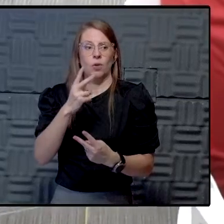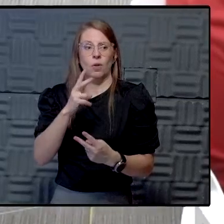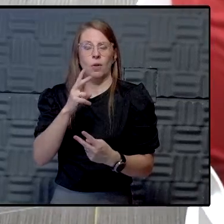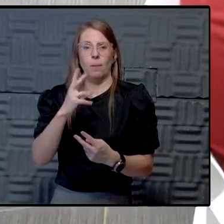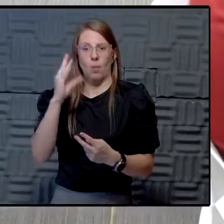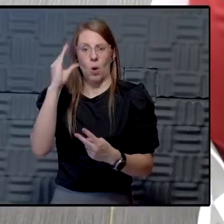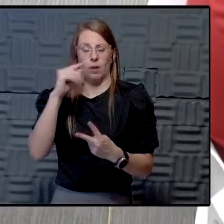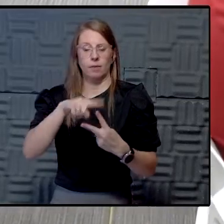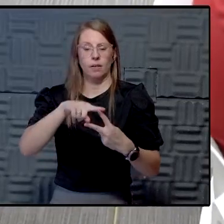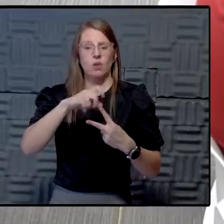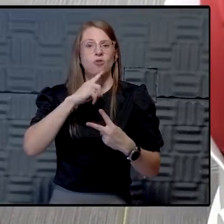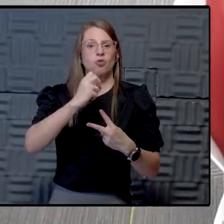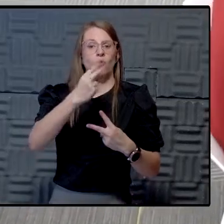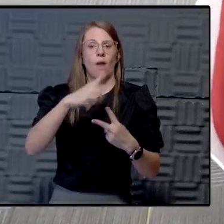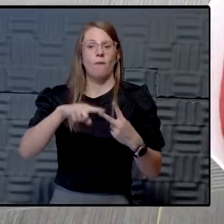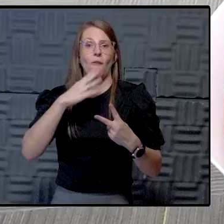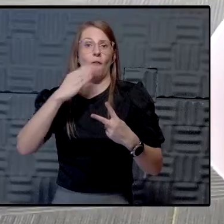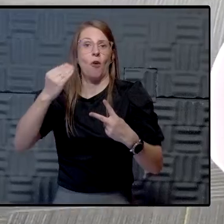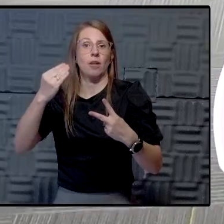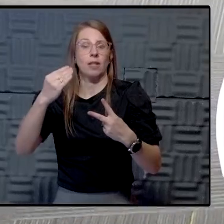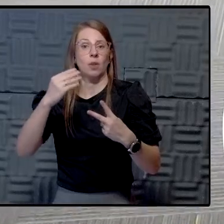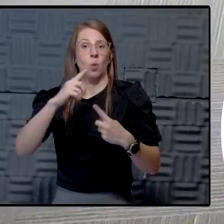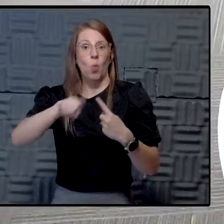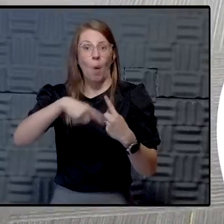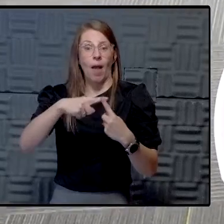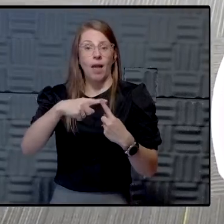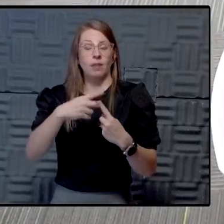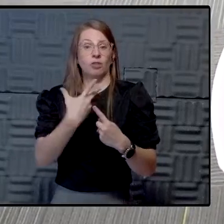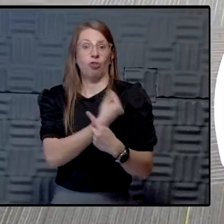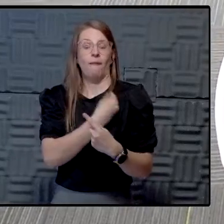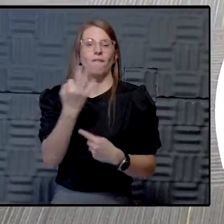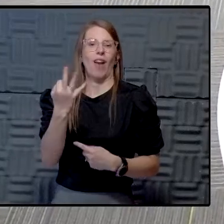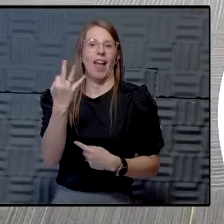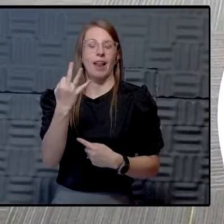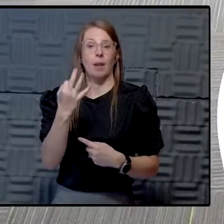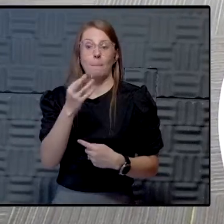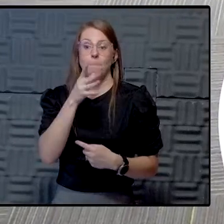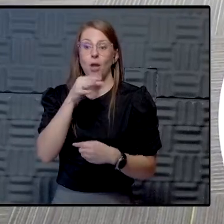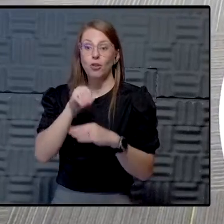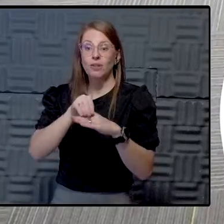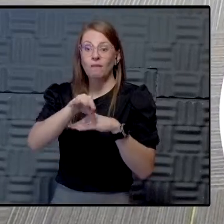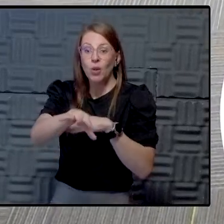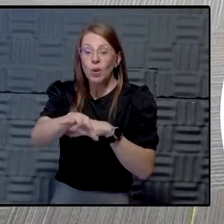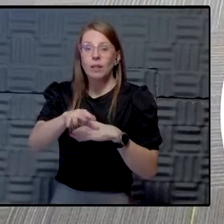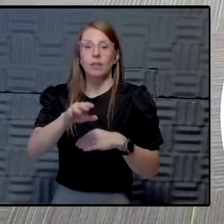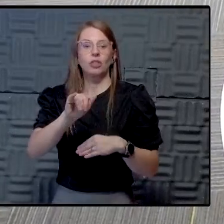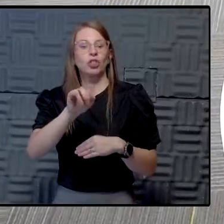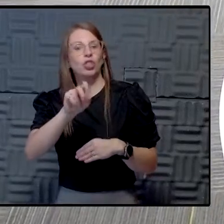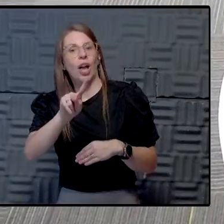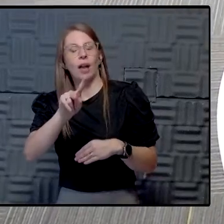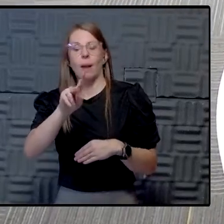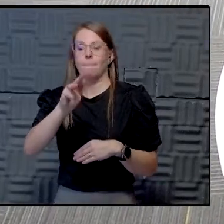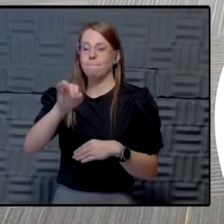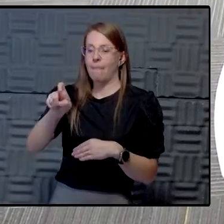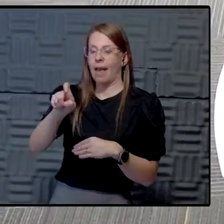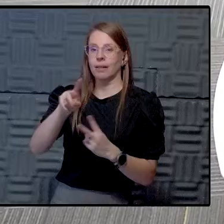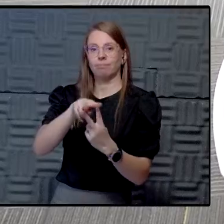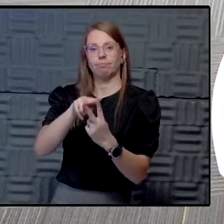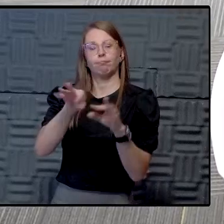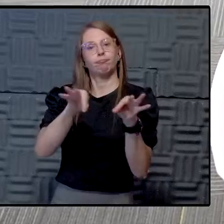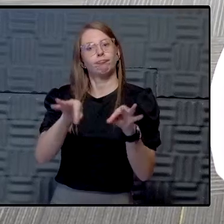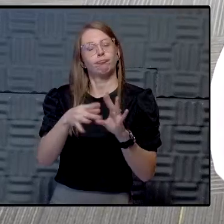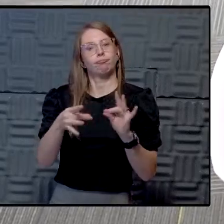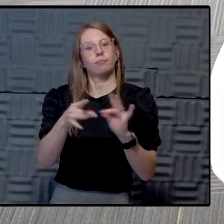the other 14, who got their shots on Friday. Besides their mother's influence, here are Jack and Max explaining in their own